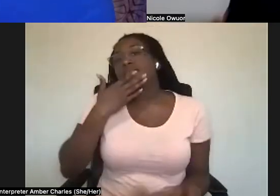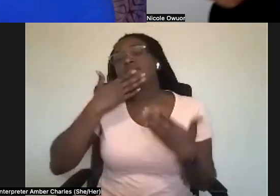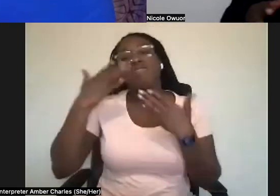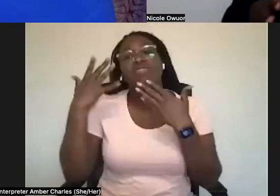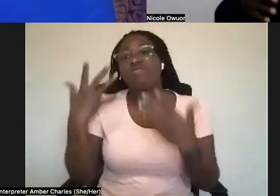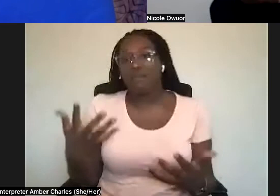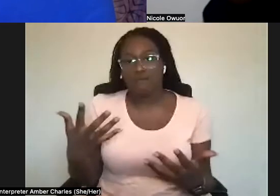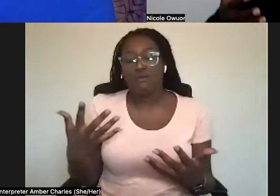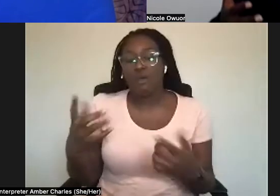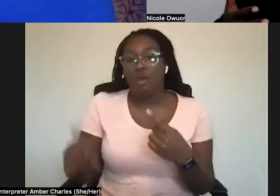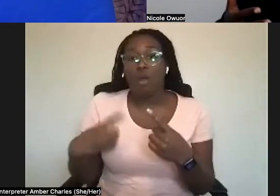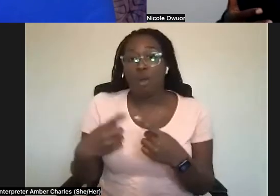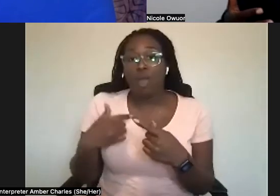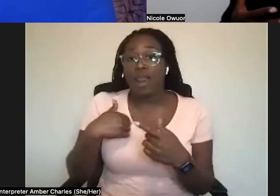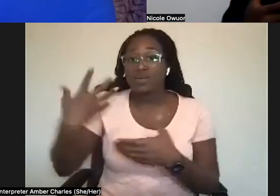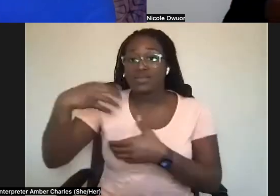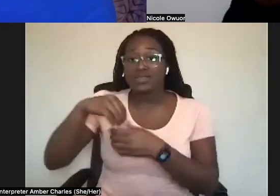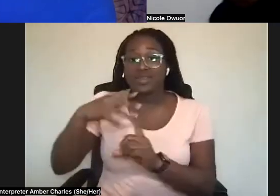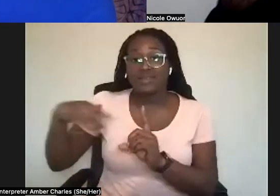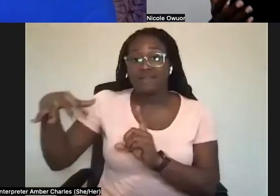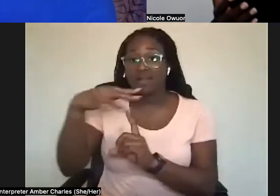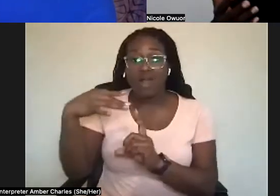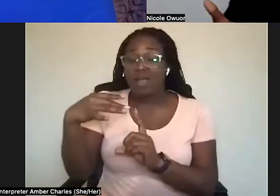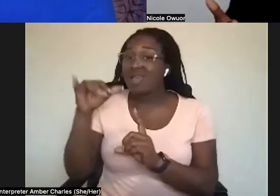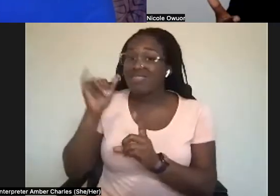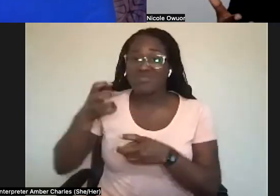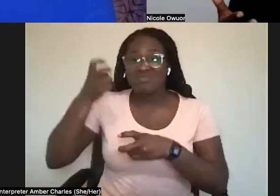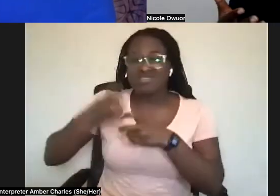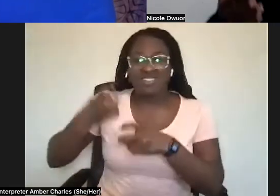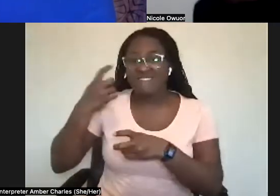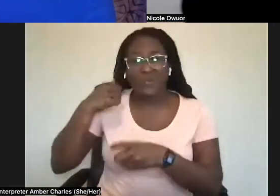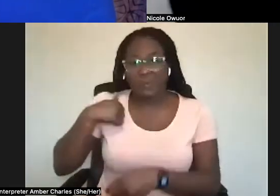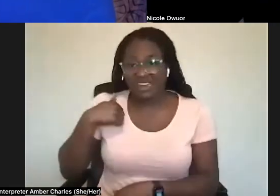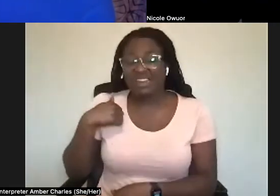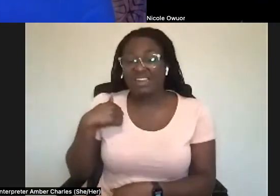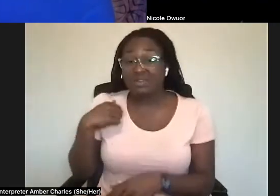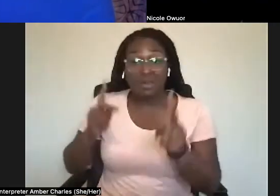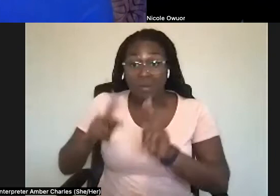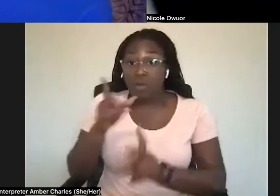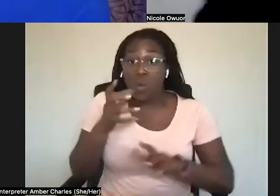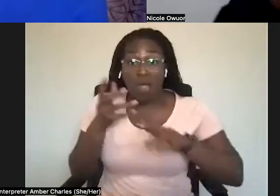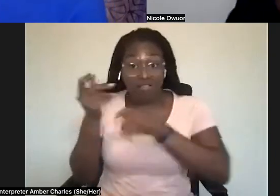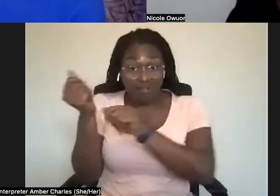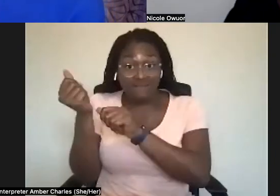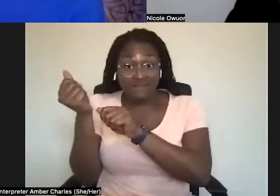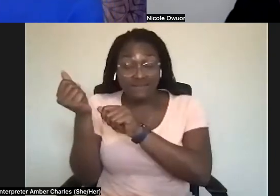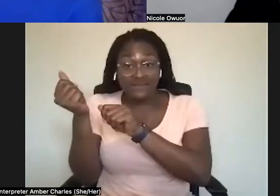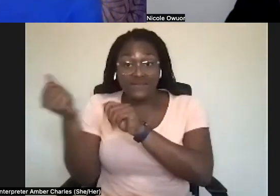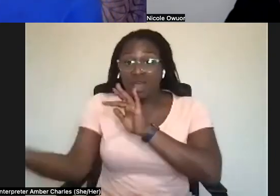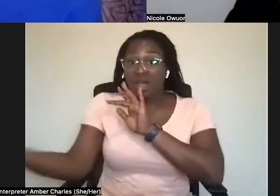that when I was in environments that were so difficult for me, people who left reached back for